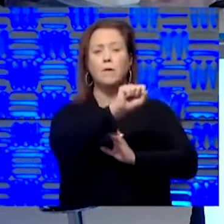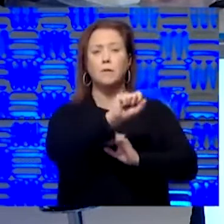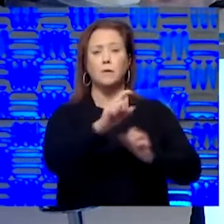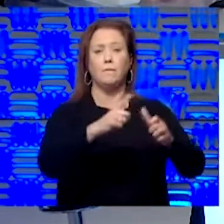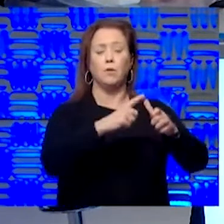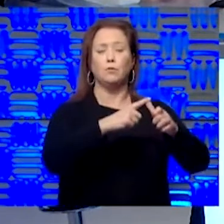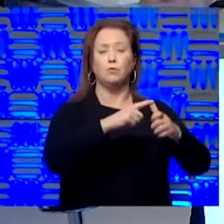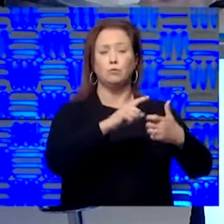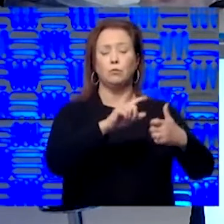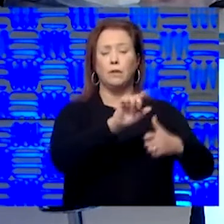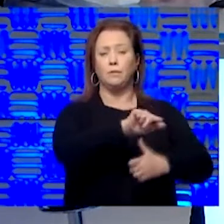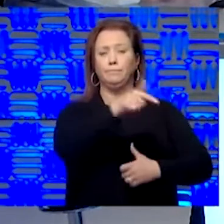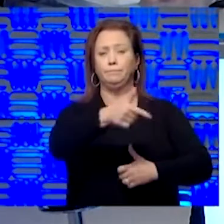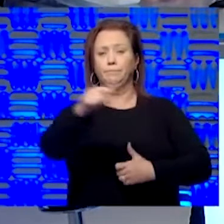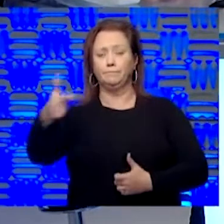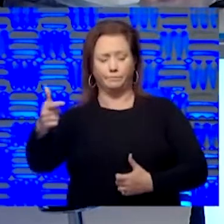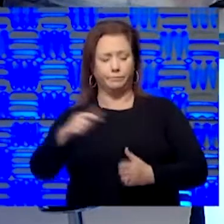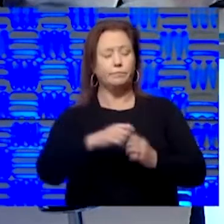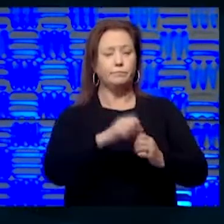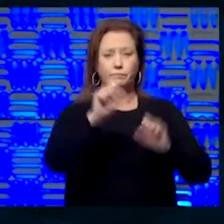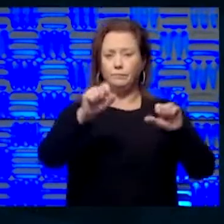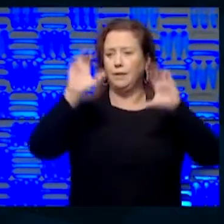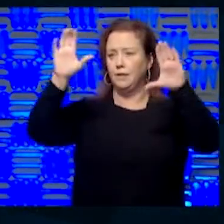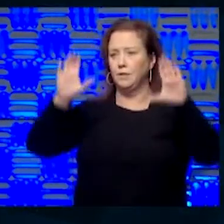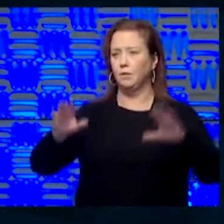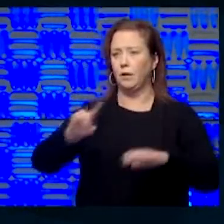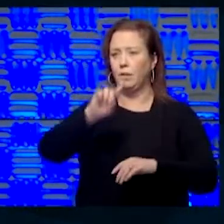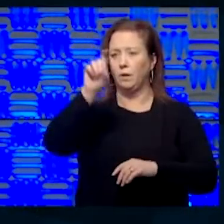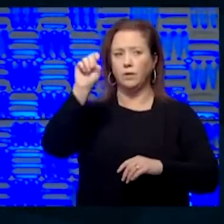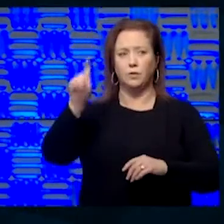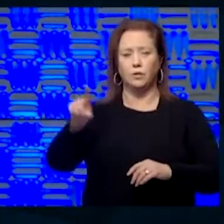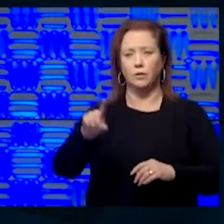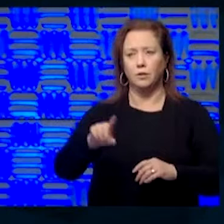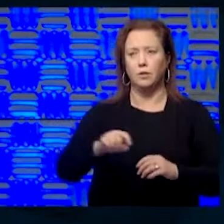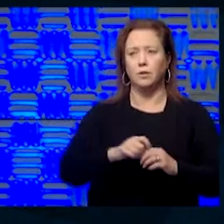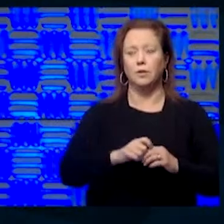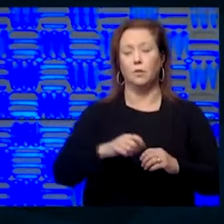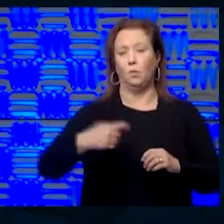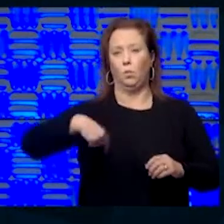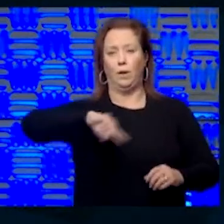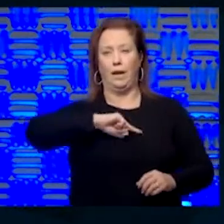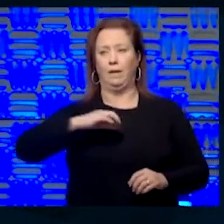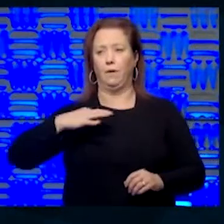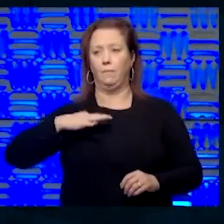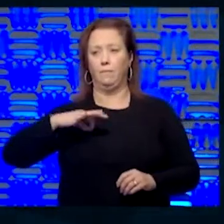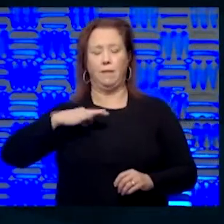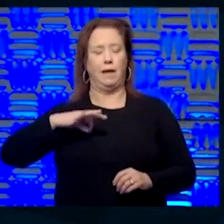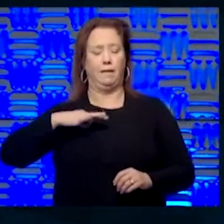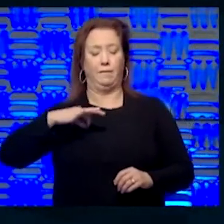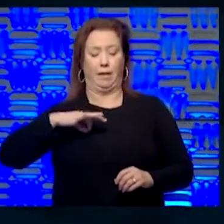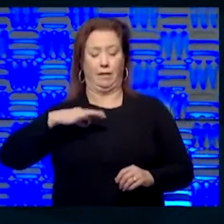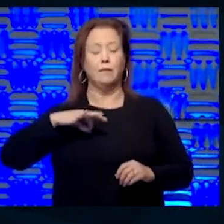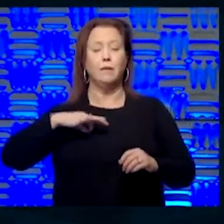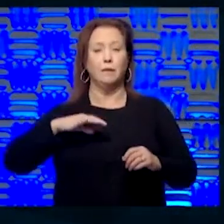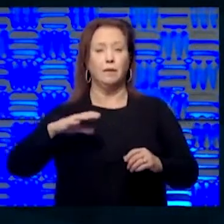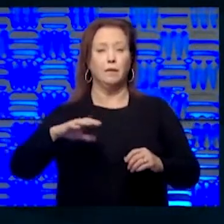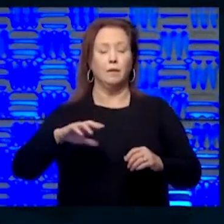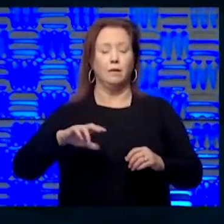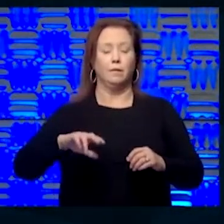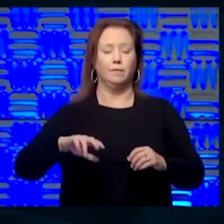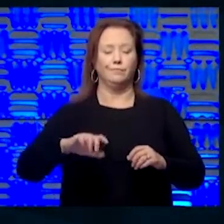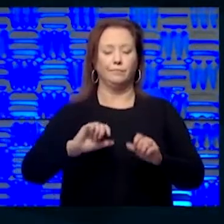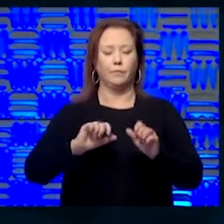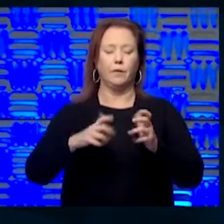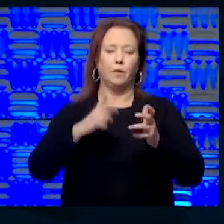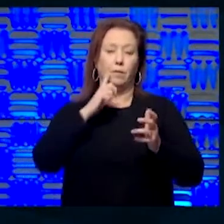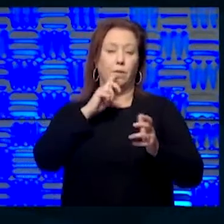Mark. Yeah, excellent question. I think that we had the advantage of being on the back end